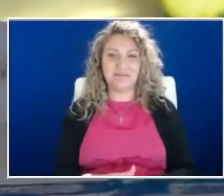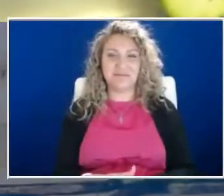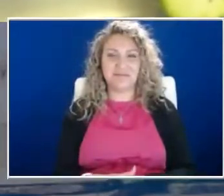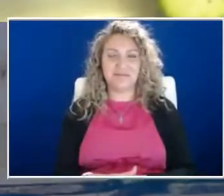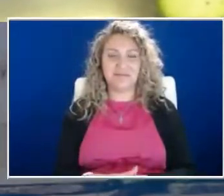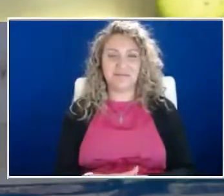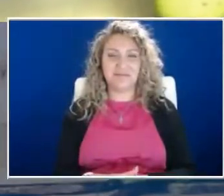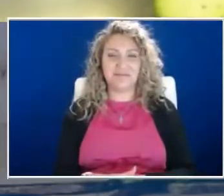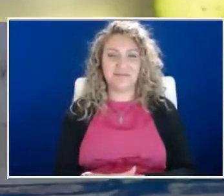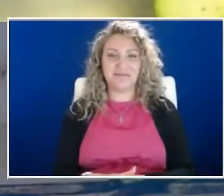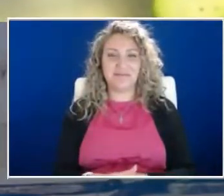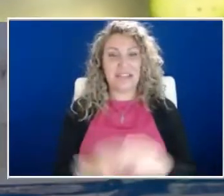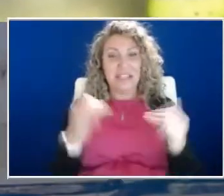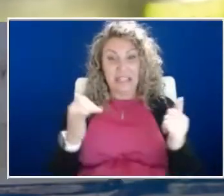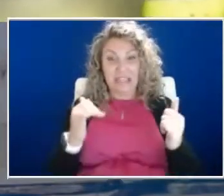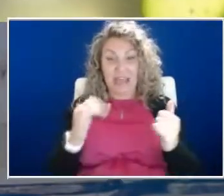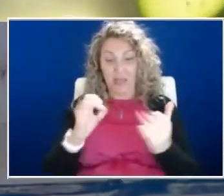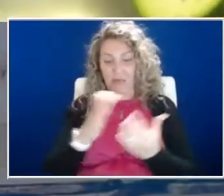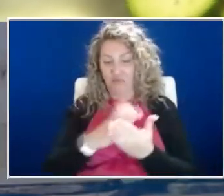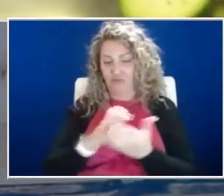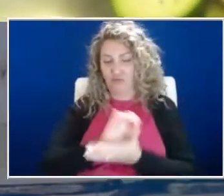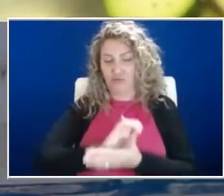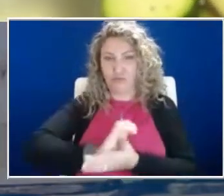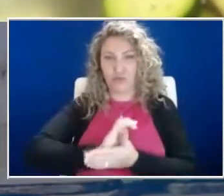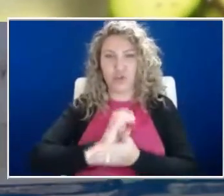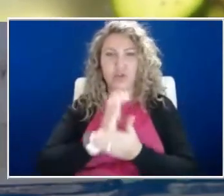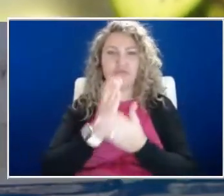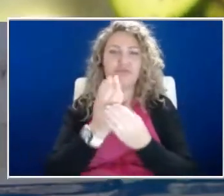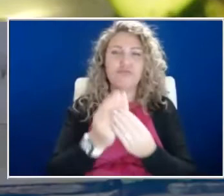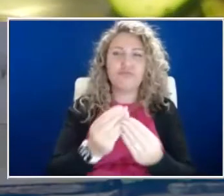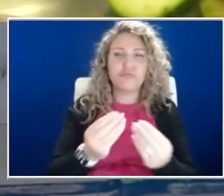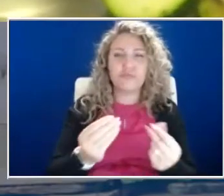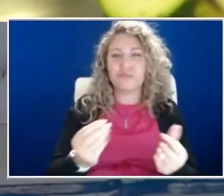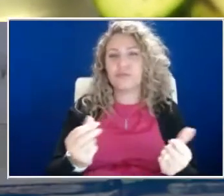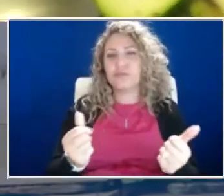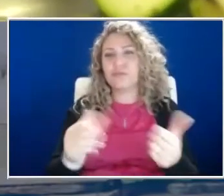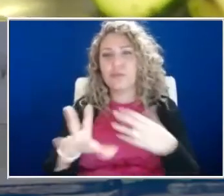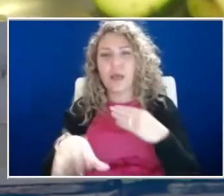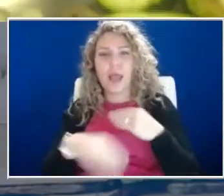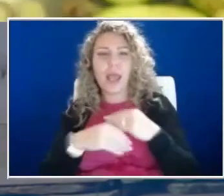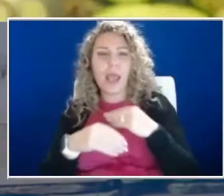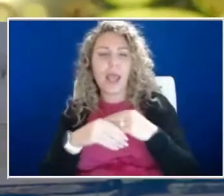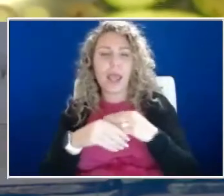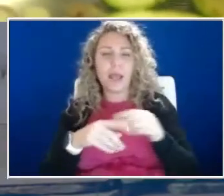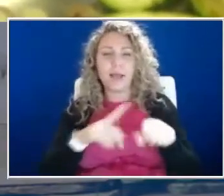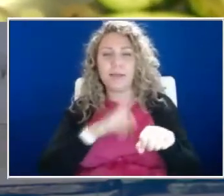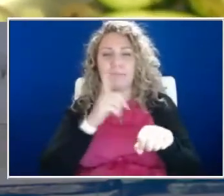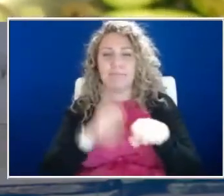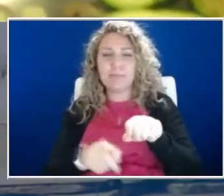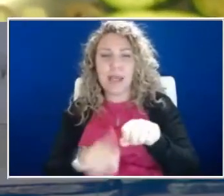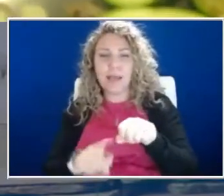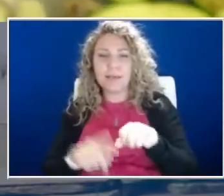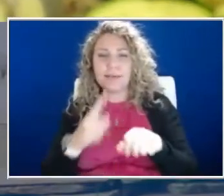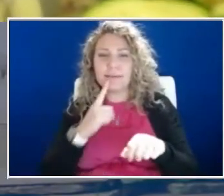Now, as this cream cheese is slowly melting, we're going to add in some diced sun-dried tomatoes.